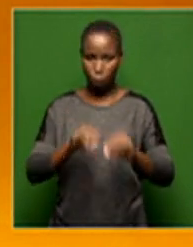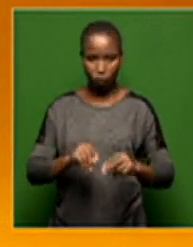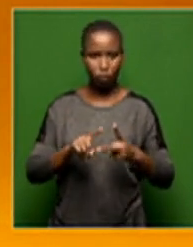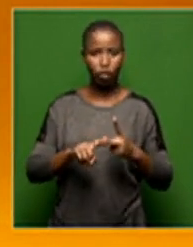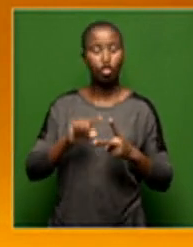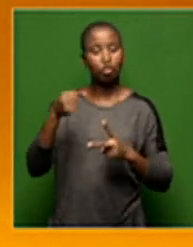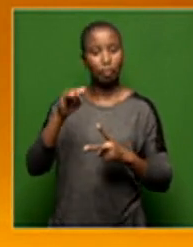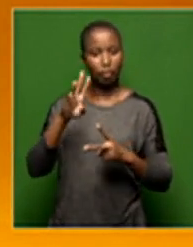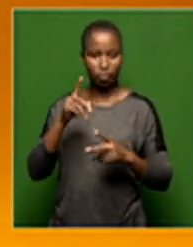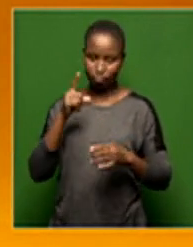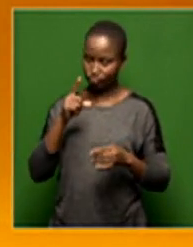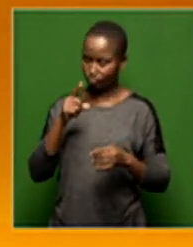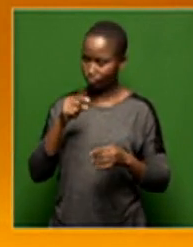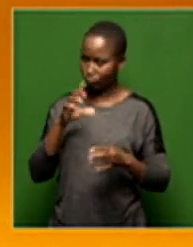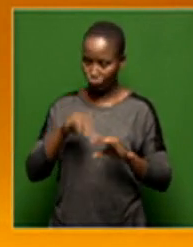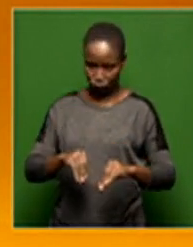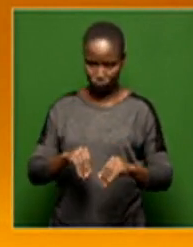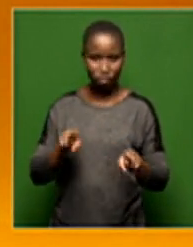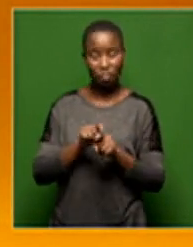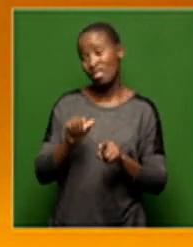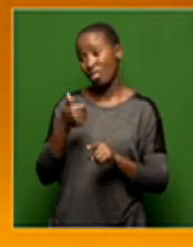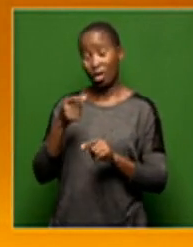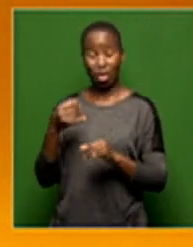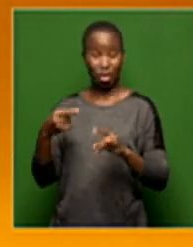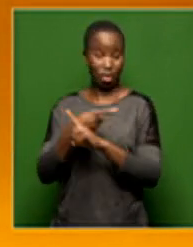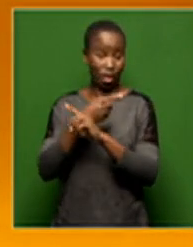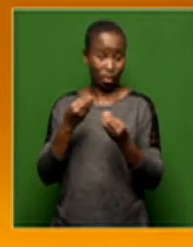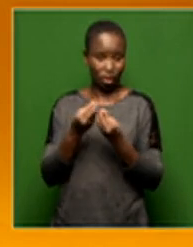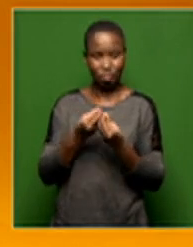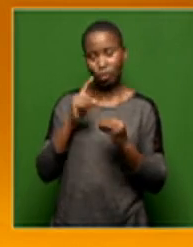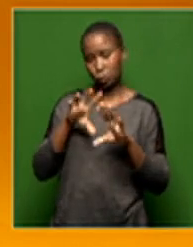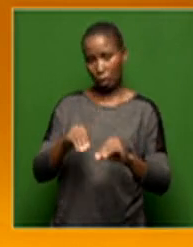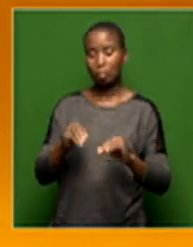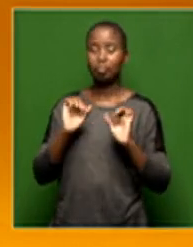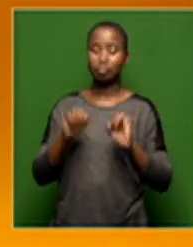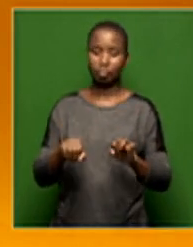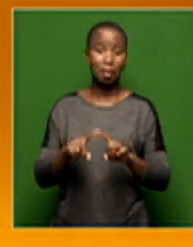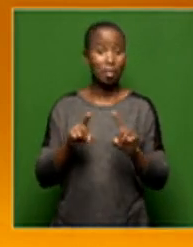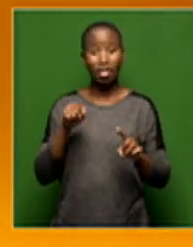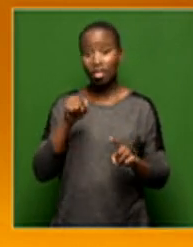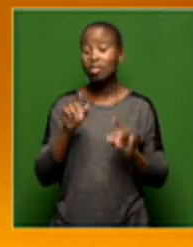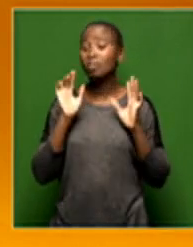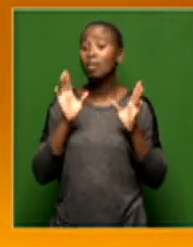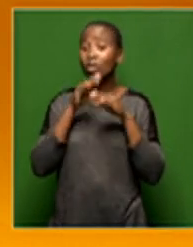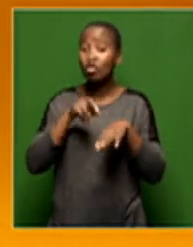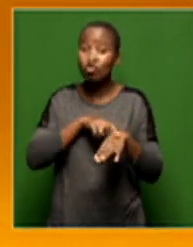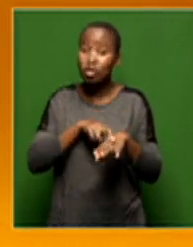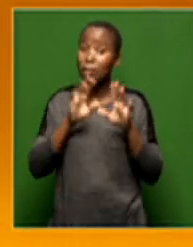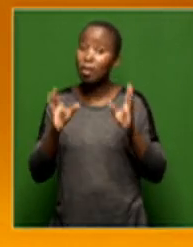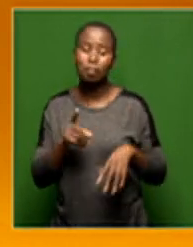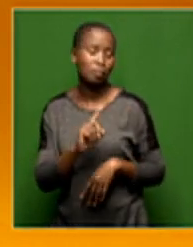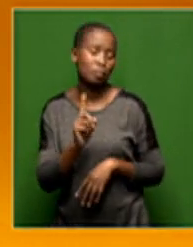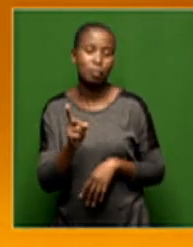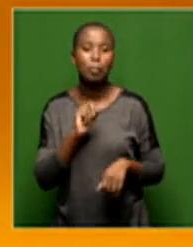Other Intolerances. As we celebrate Reconciliation Day, we reflect not just on racial tensions in South Africa, but